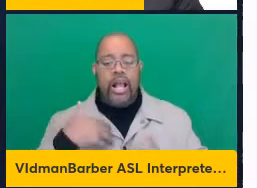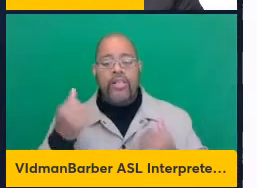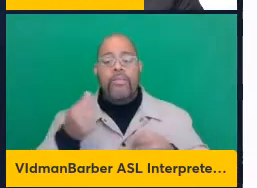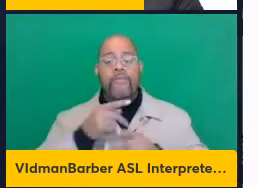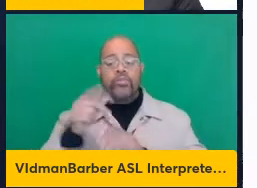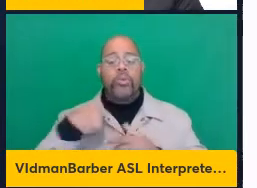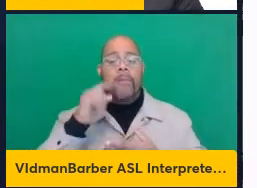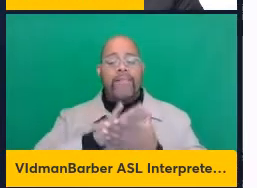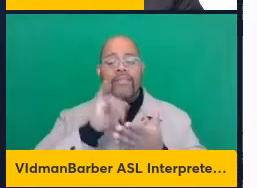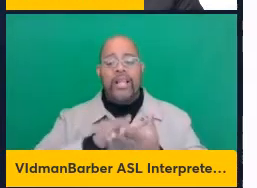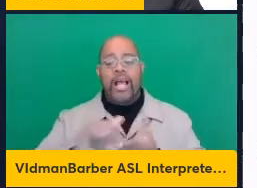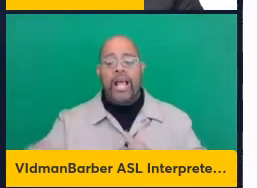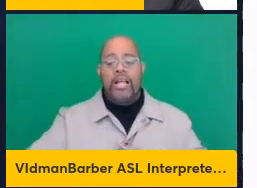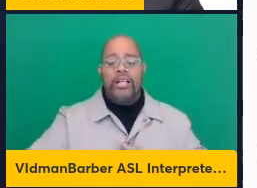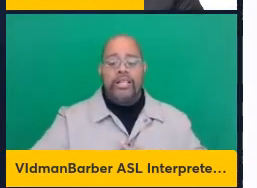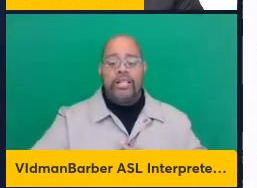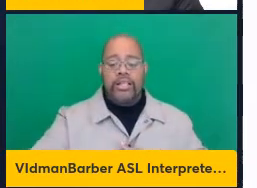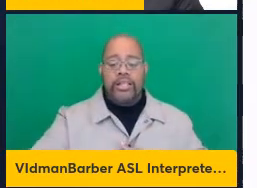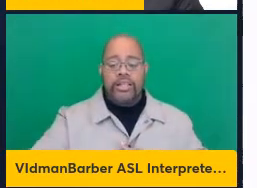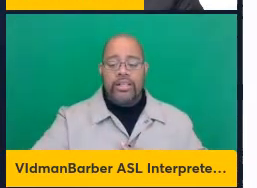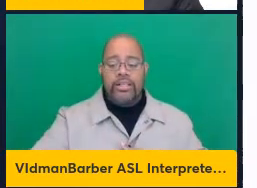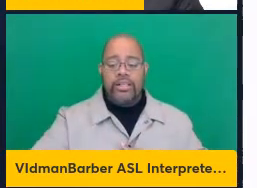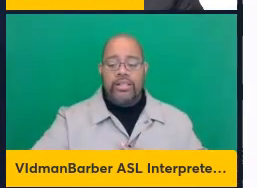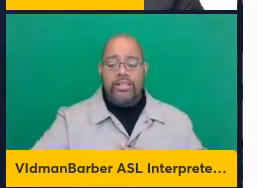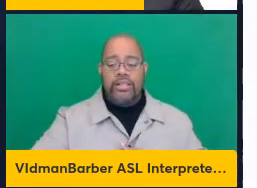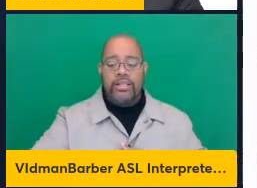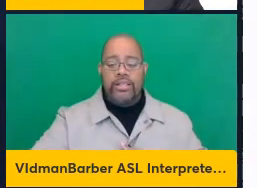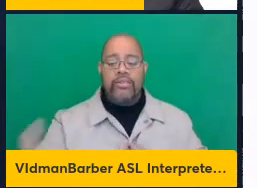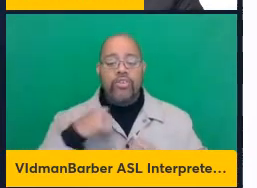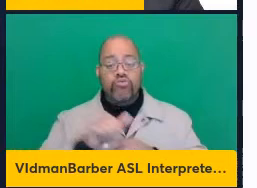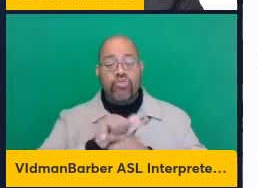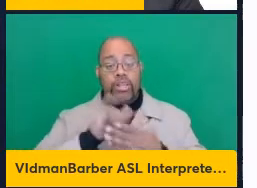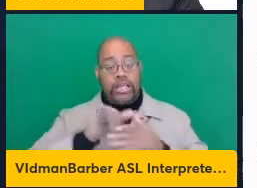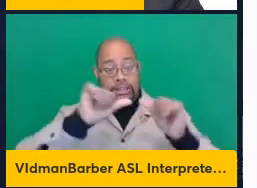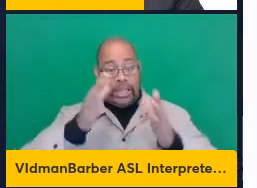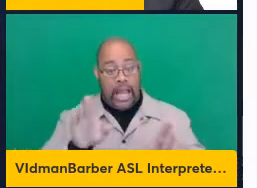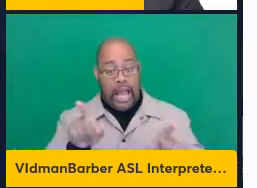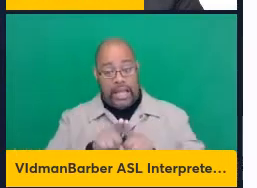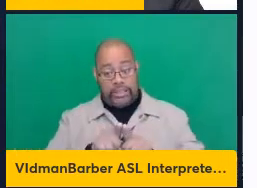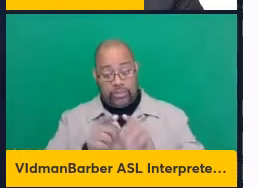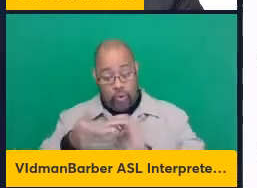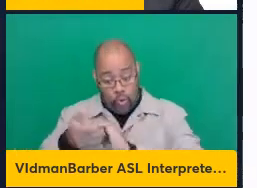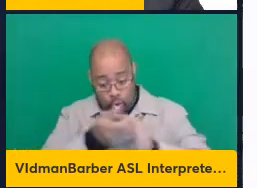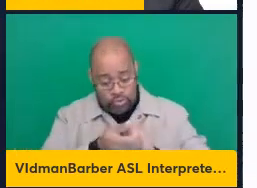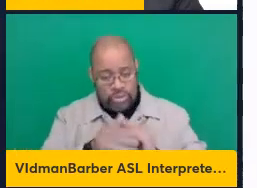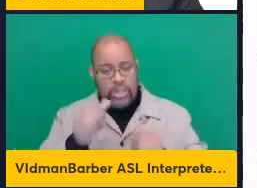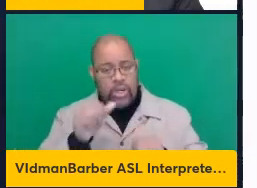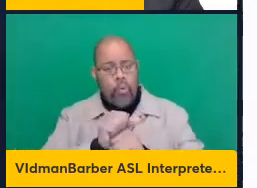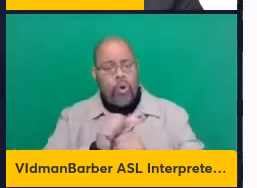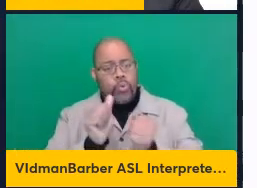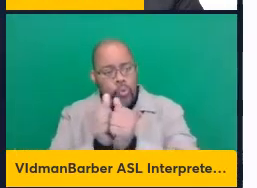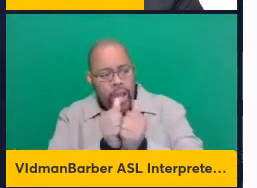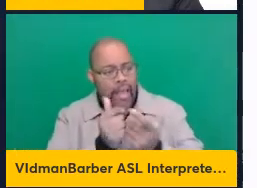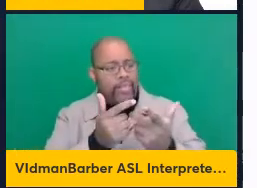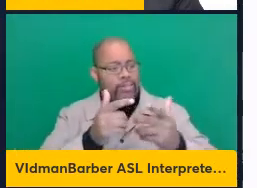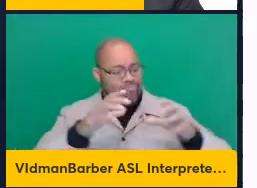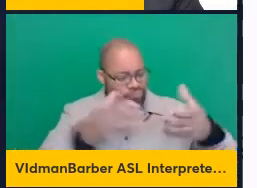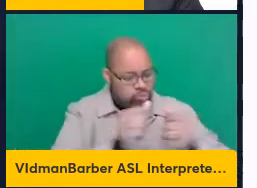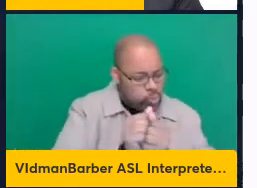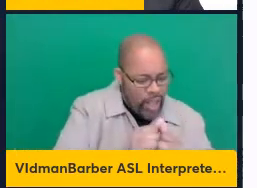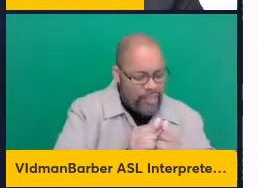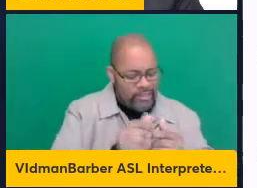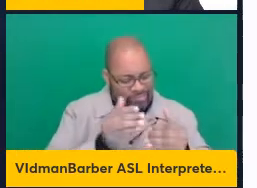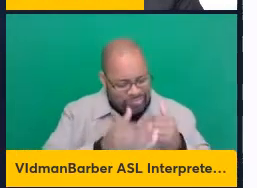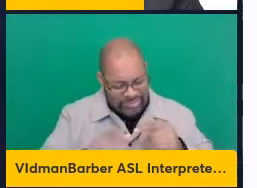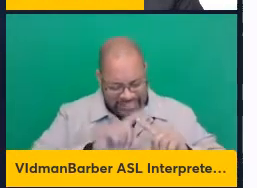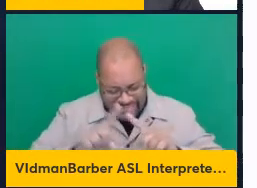if we train these scientists as cohorts, where they work together, they laugh together, they cry together, and they supported each other,